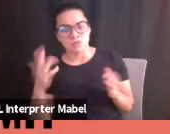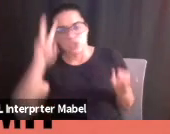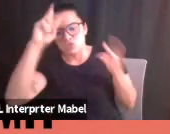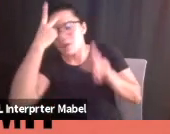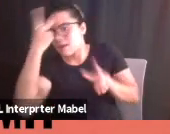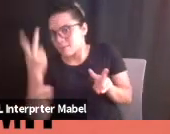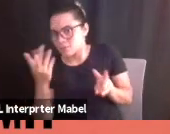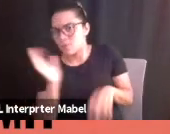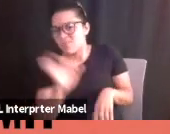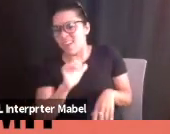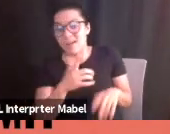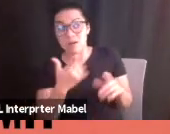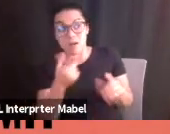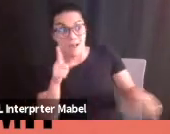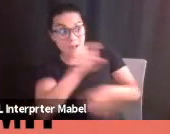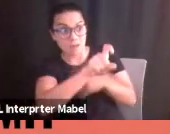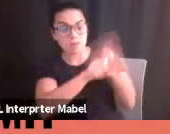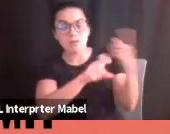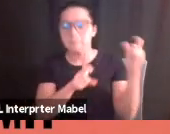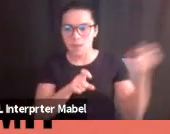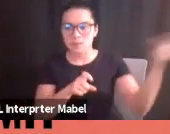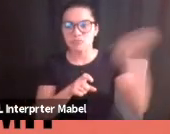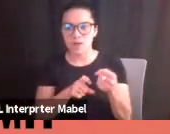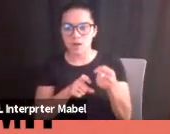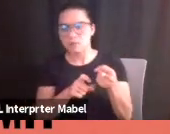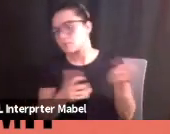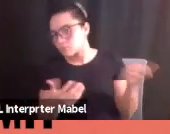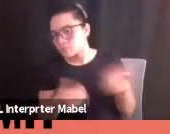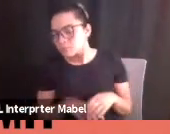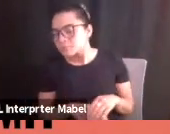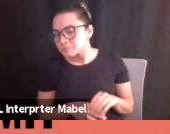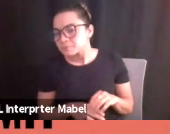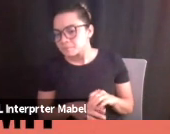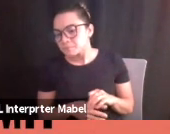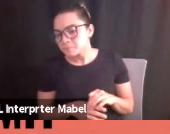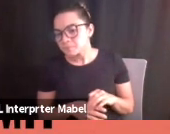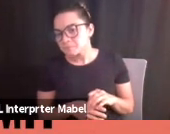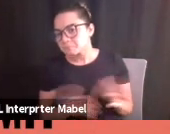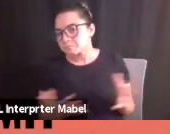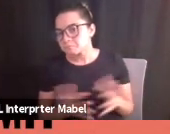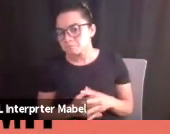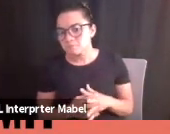that request will be granted. So yeah, just a brief overview of those rights.